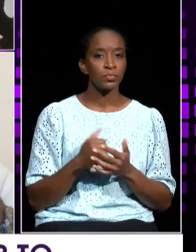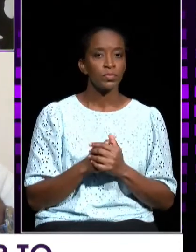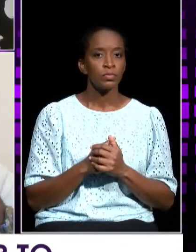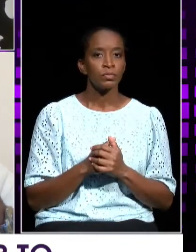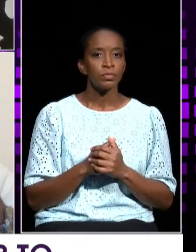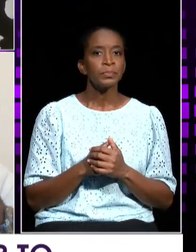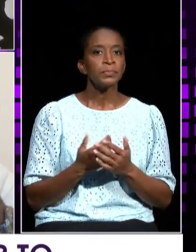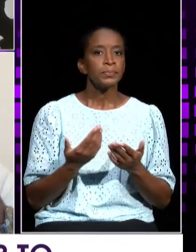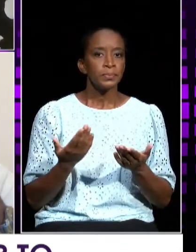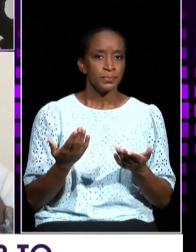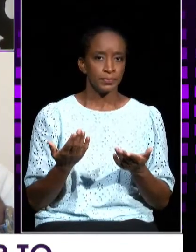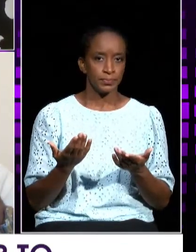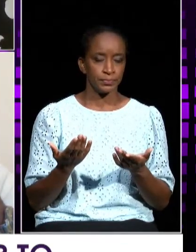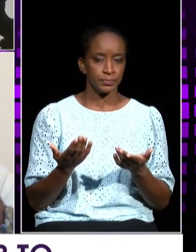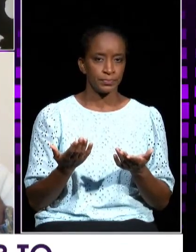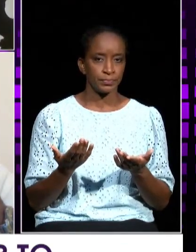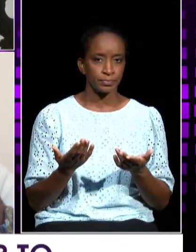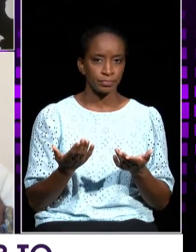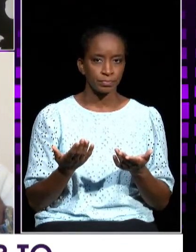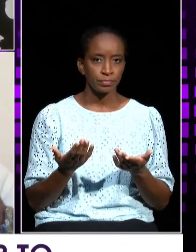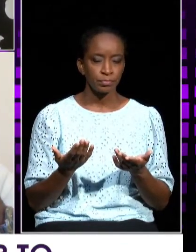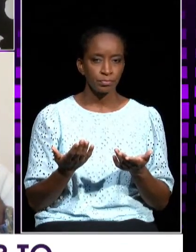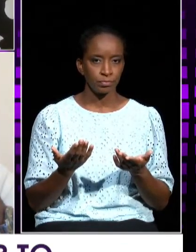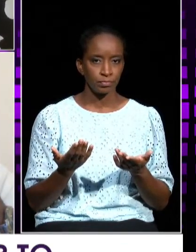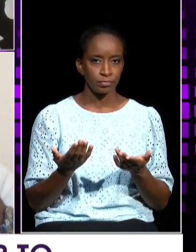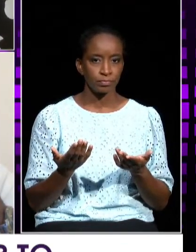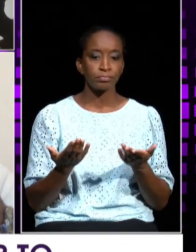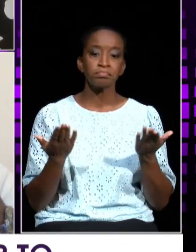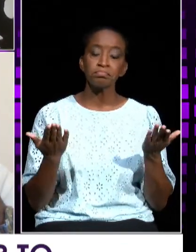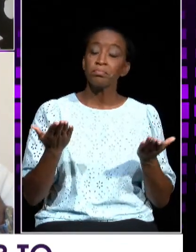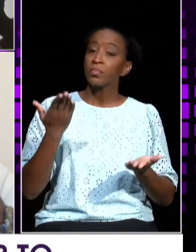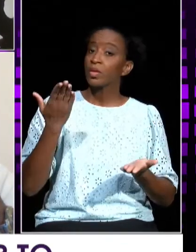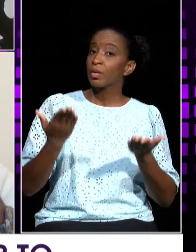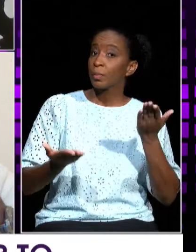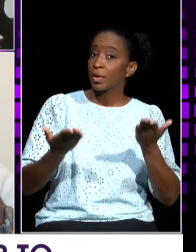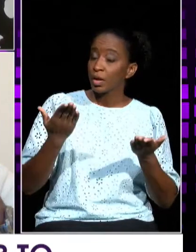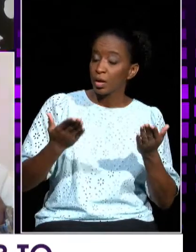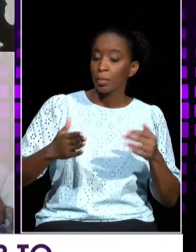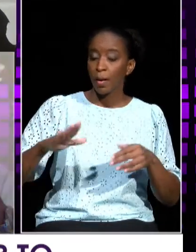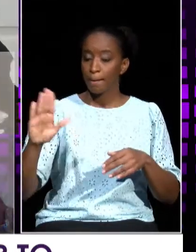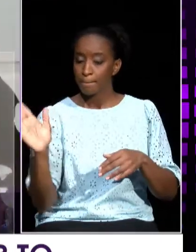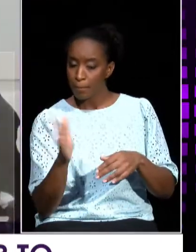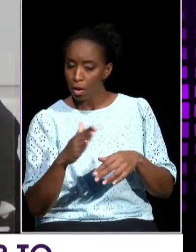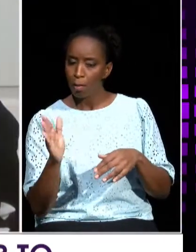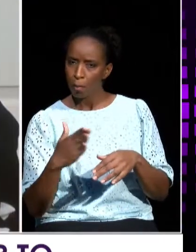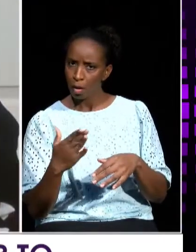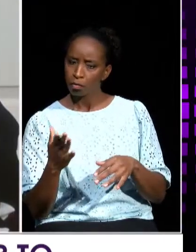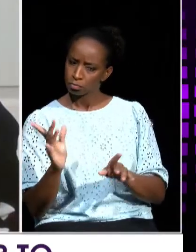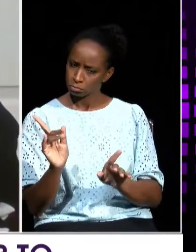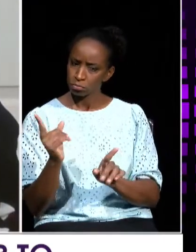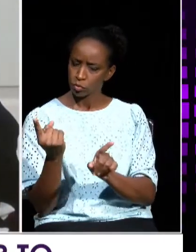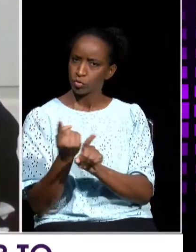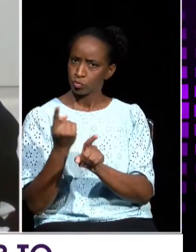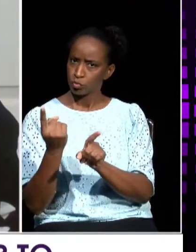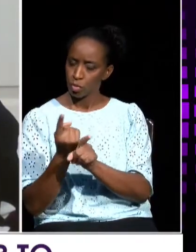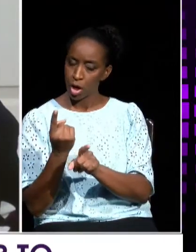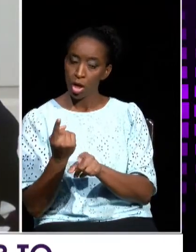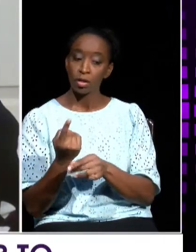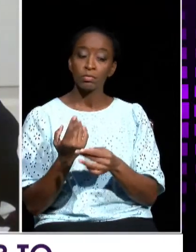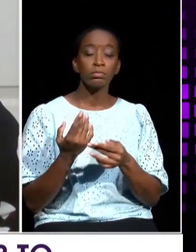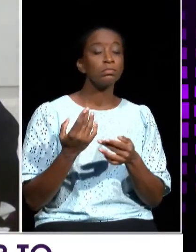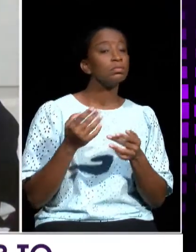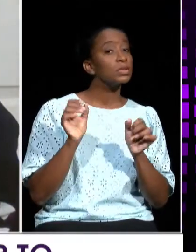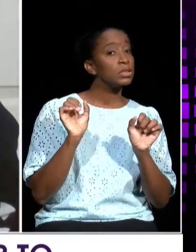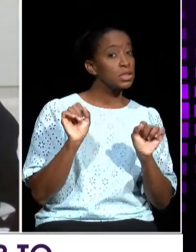for saying this, an appropriate way and inappropriate way to go about corporal punishment. Where is that line between corporal punishment and abuse? How do we